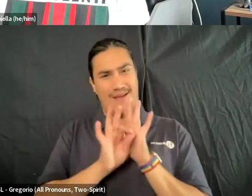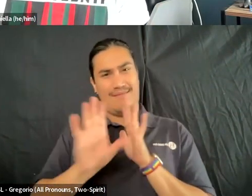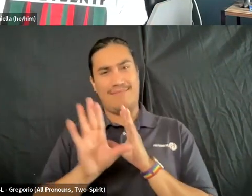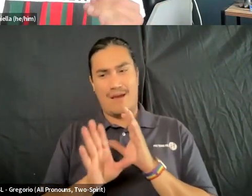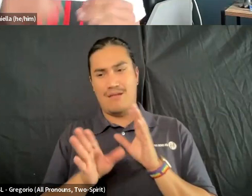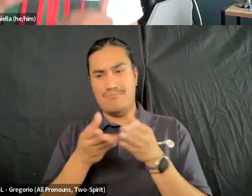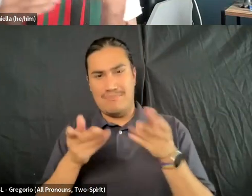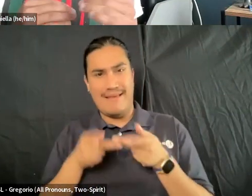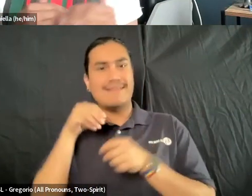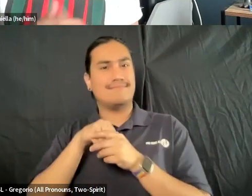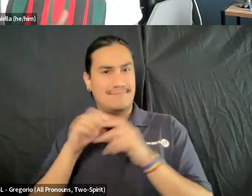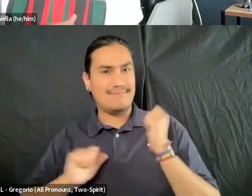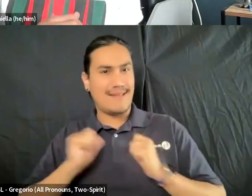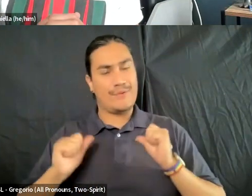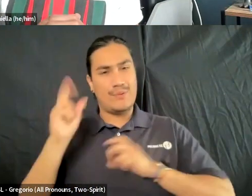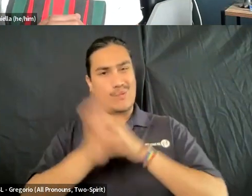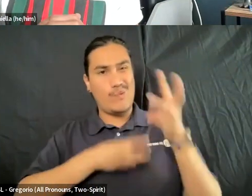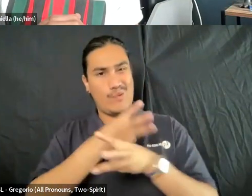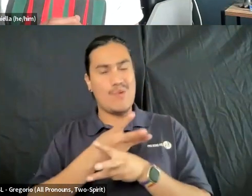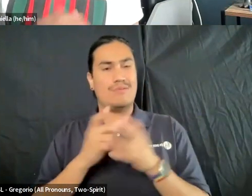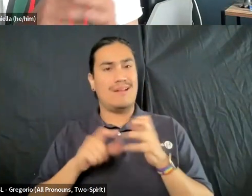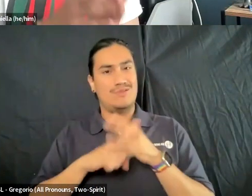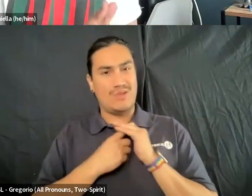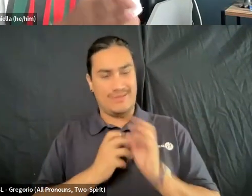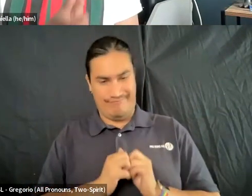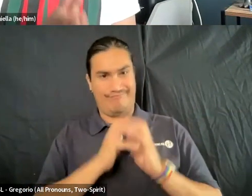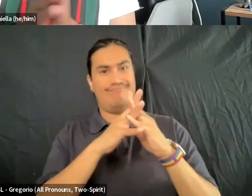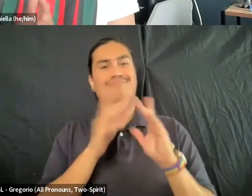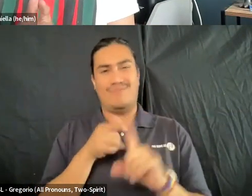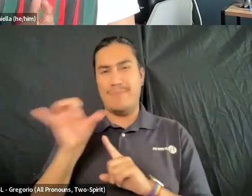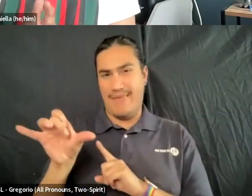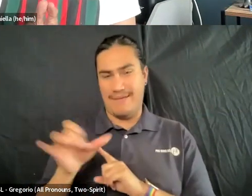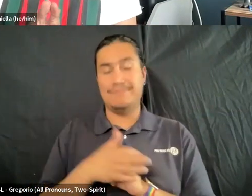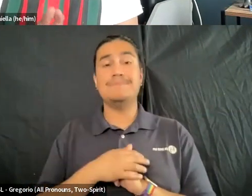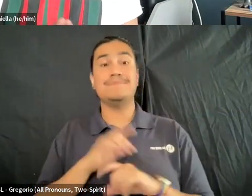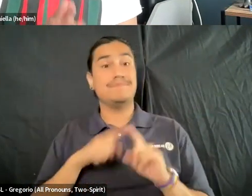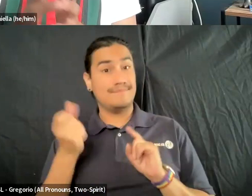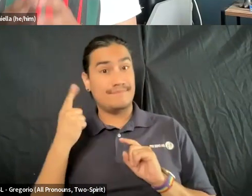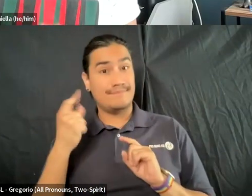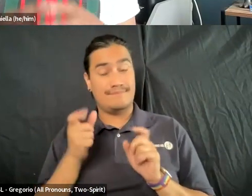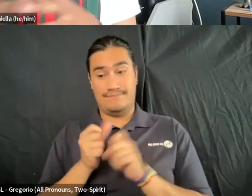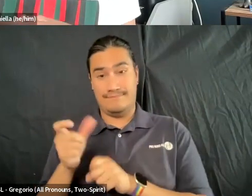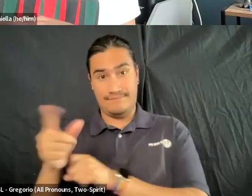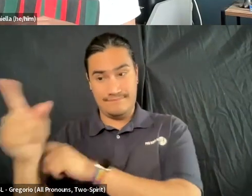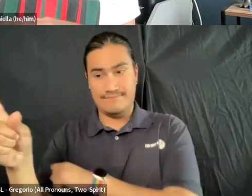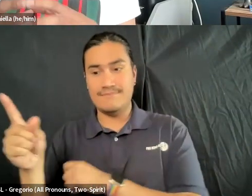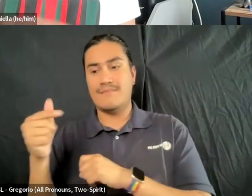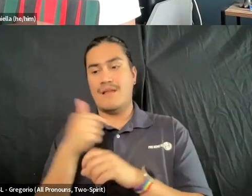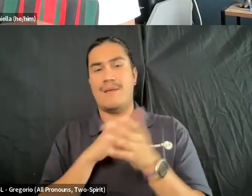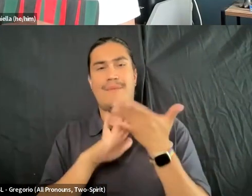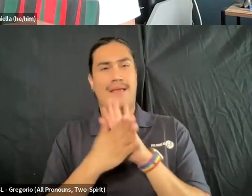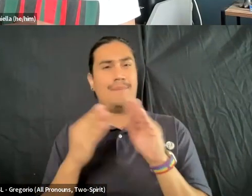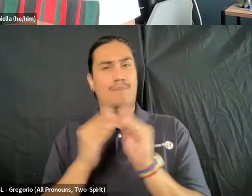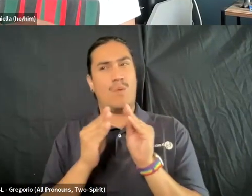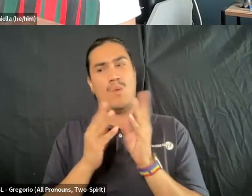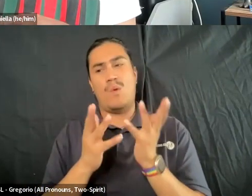well. And I started to build from there. But what happened over the years is that I got further and further